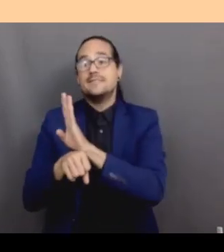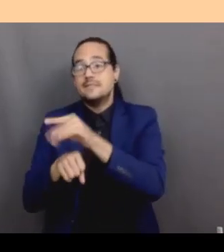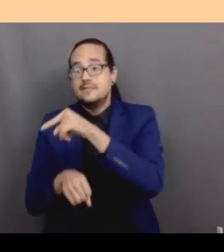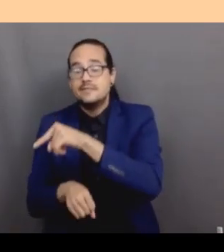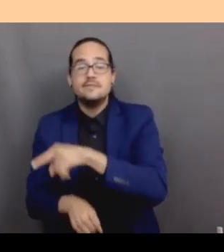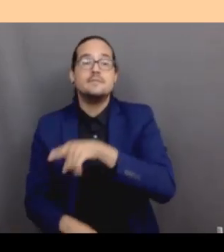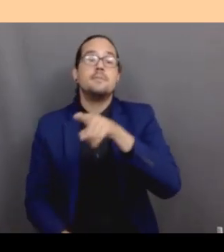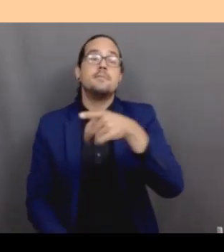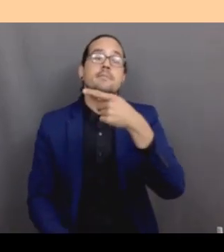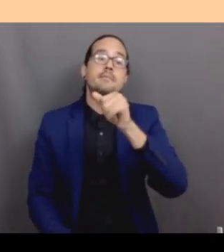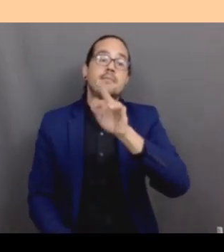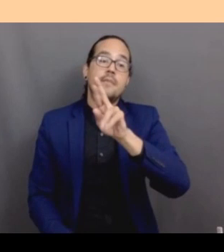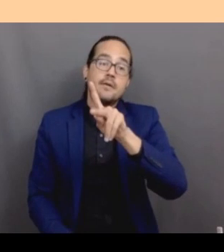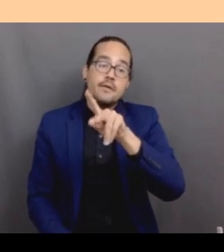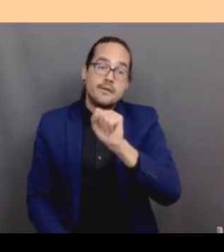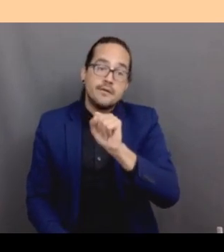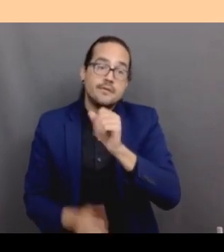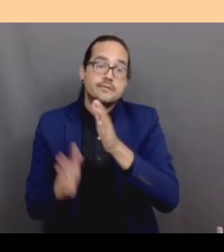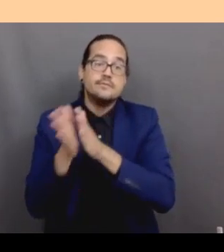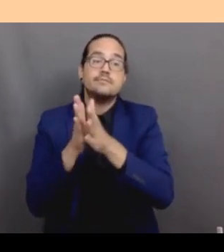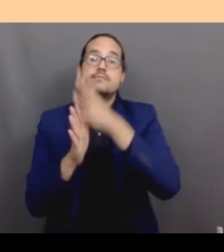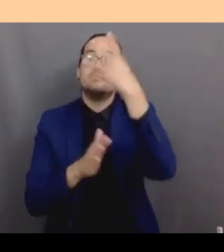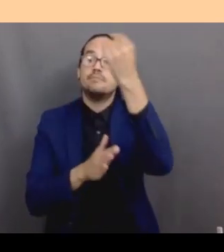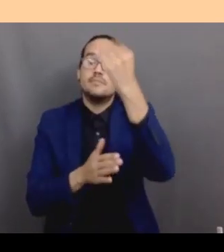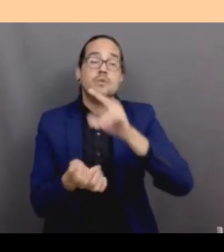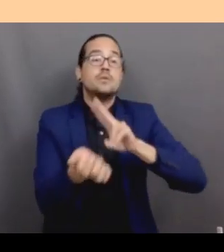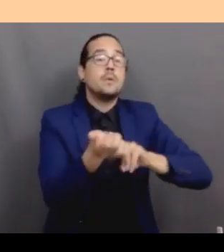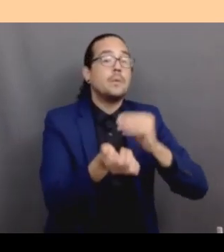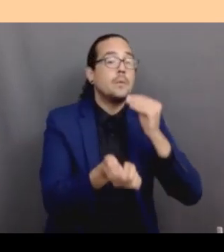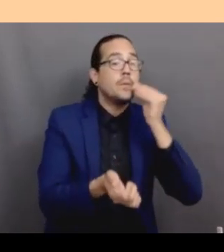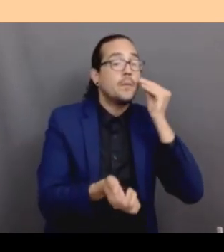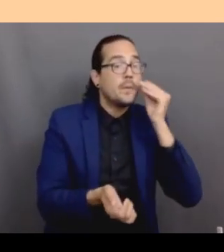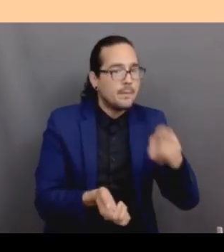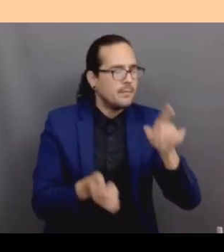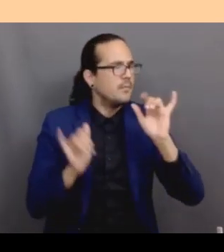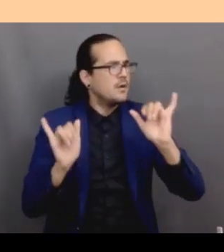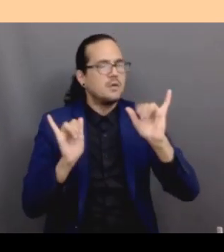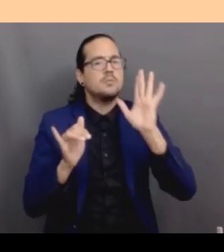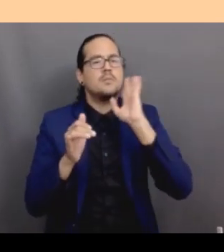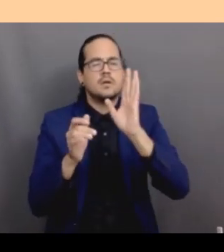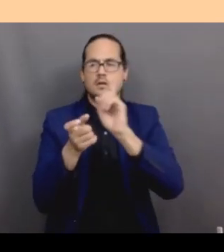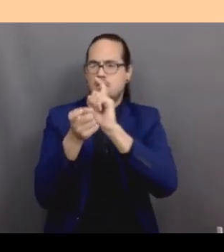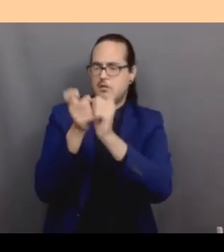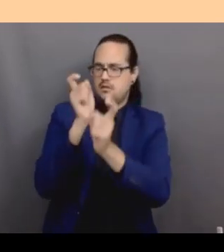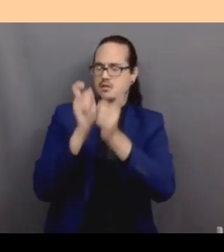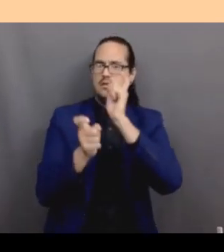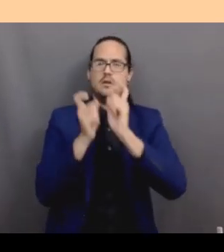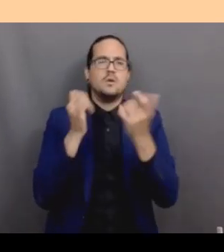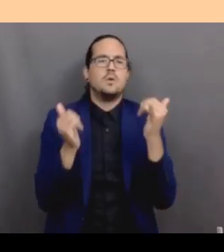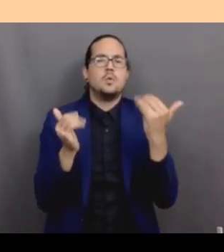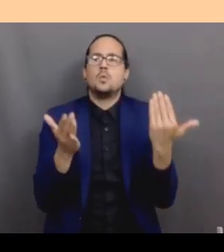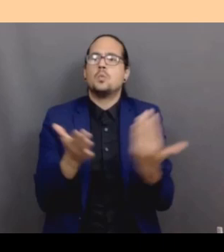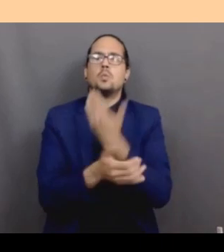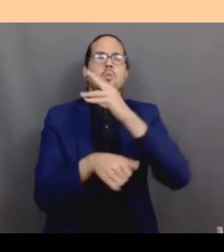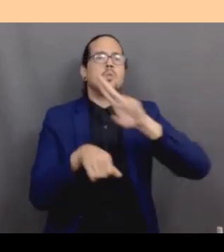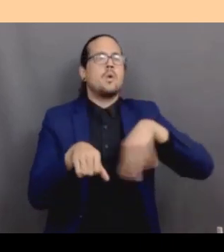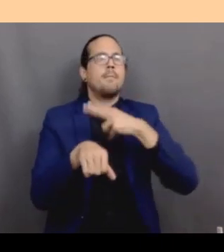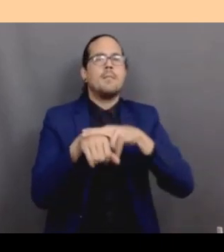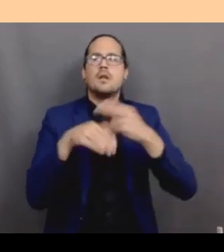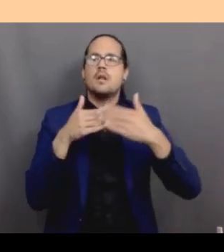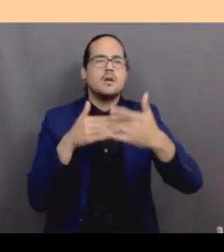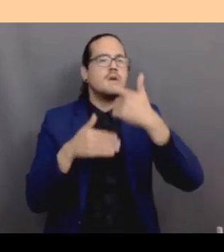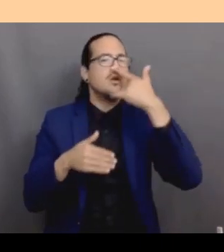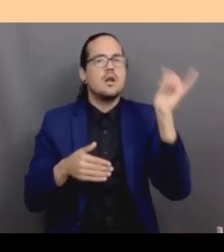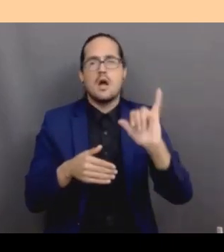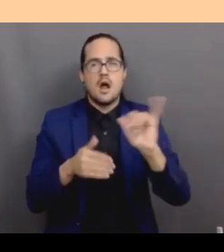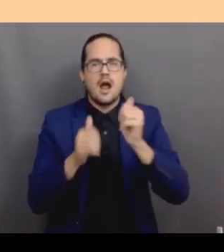create new standards of infection control in order to ensure that we can begin with having more social connections, especially for